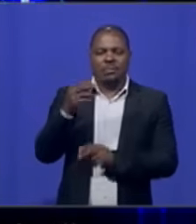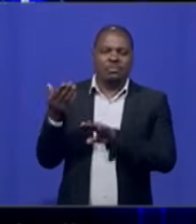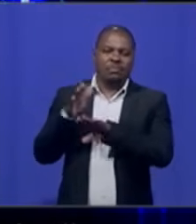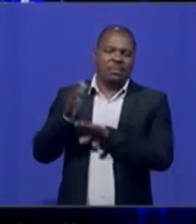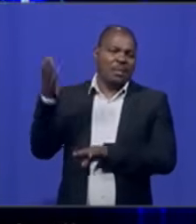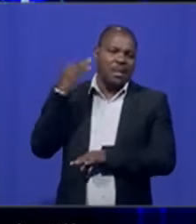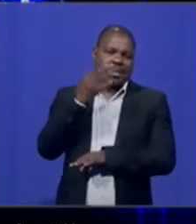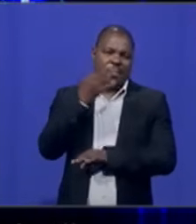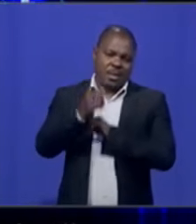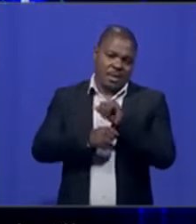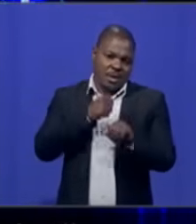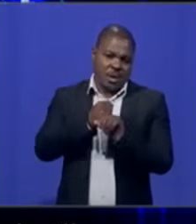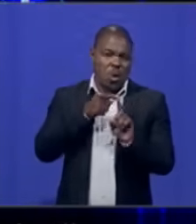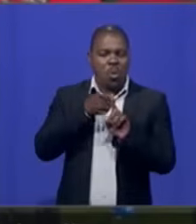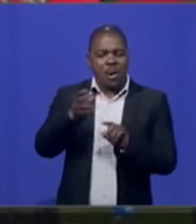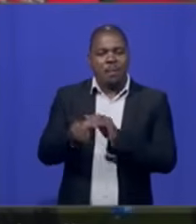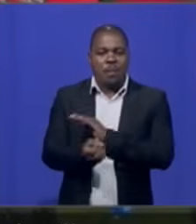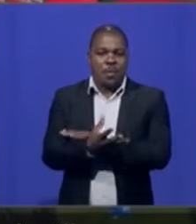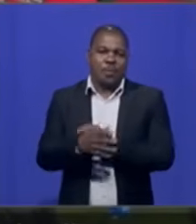Mpumalanga.